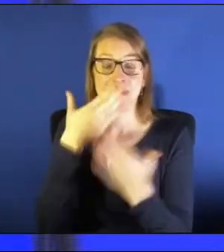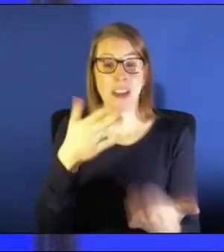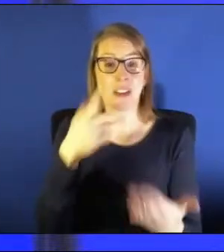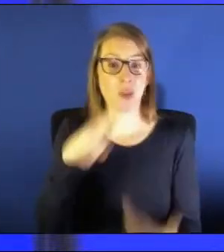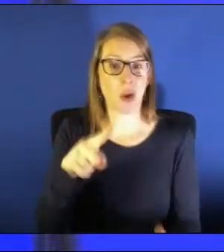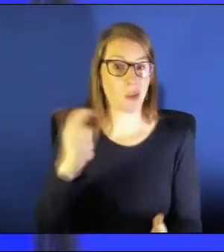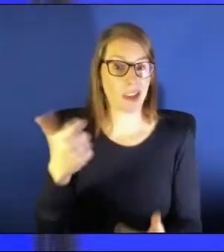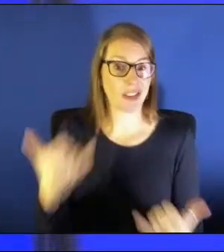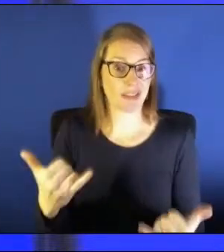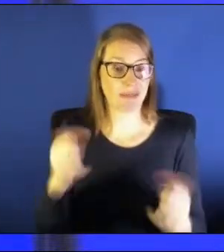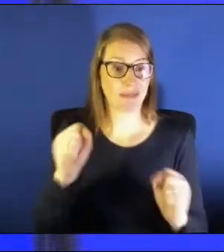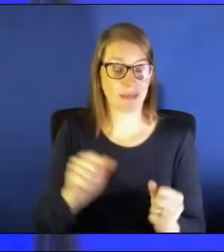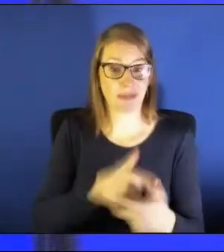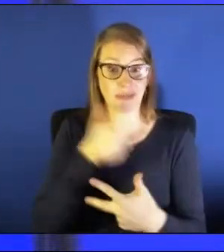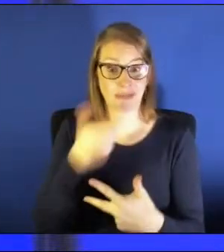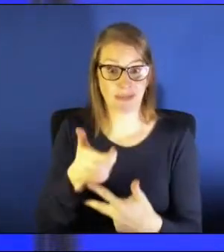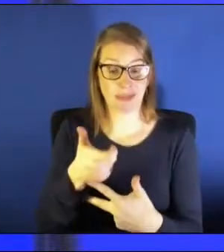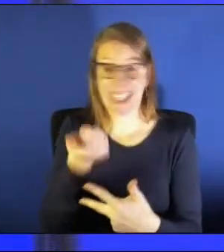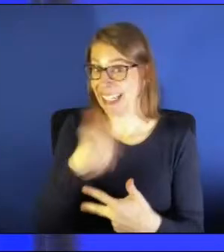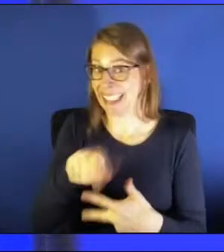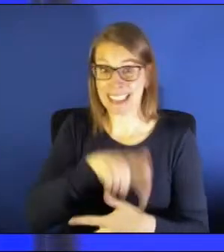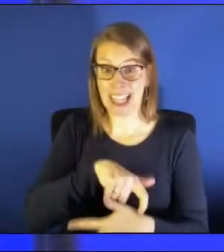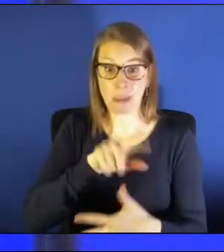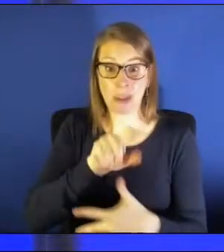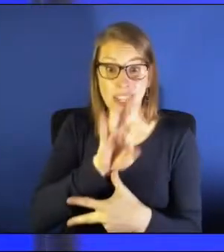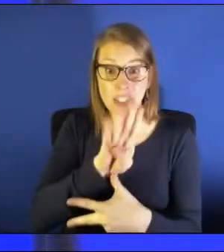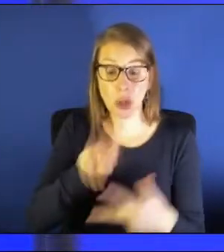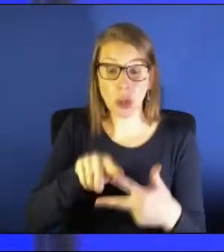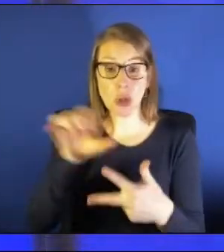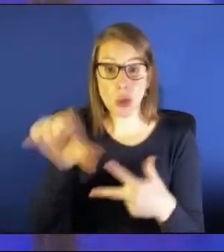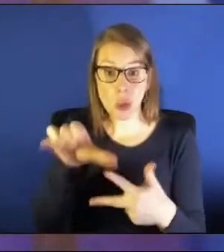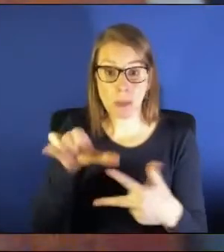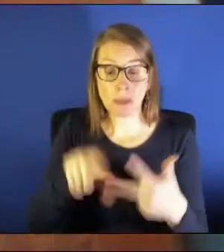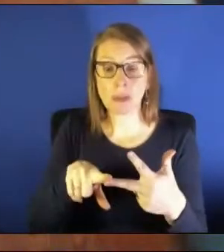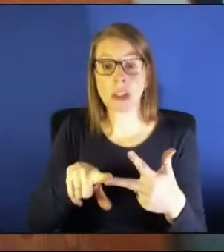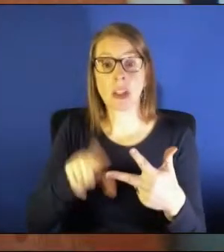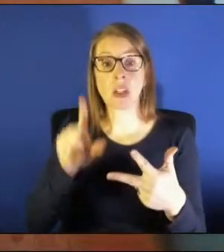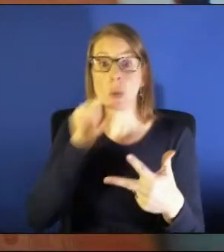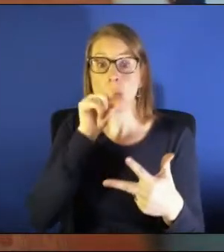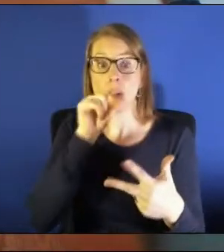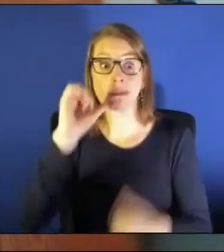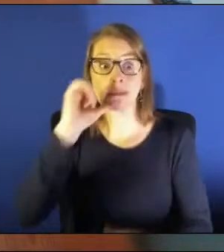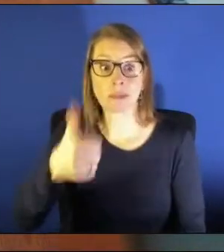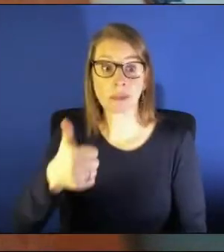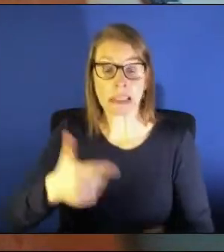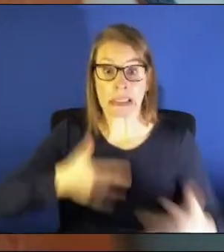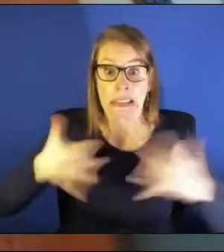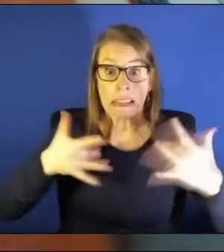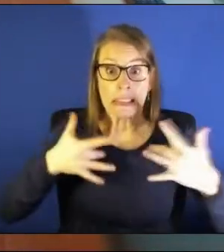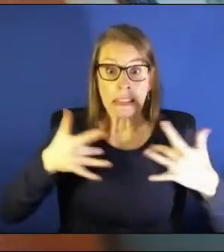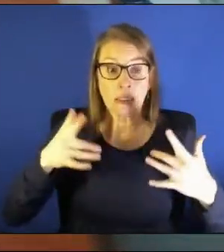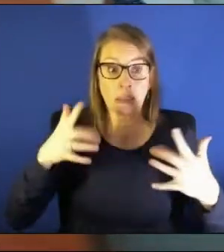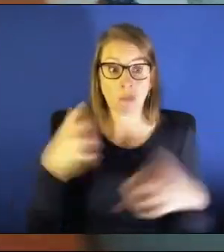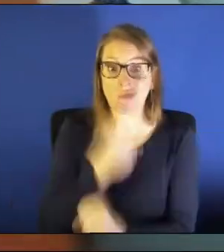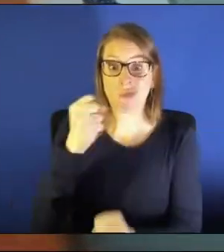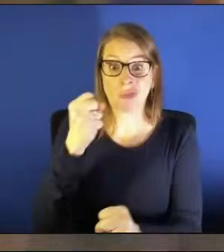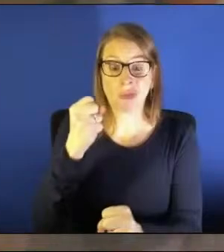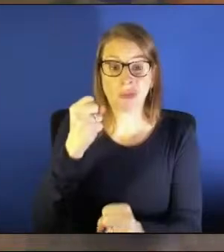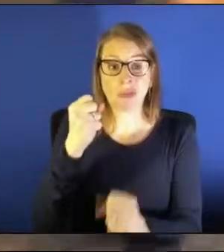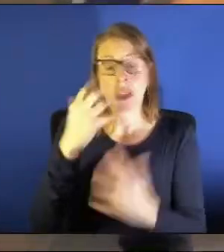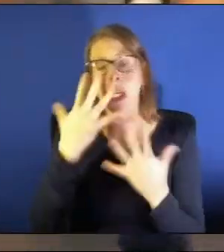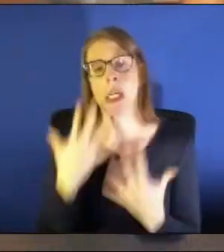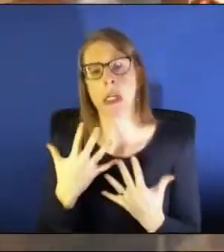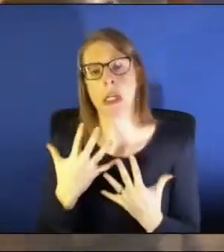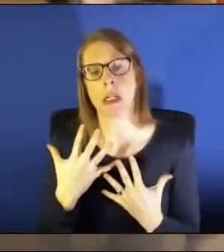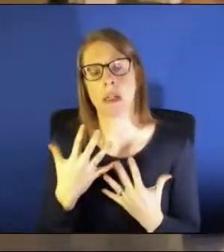shows anytime on Facebook, YouTube, or on Twitter. Tomorrow, the thrill of victory, the agony of defeat. Being a true sports